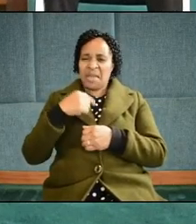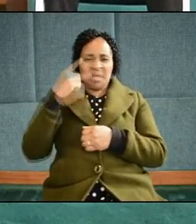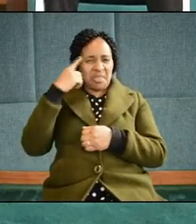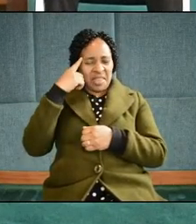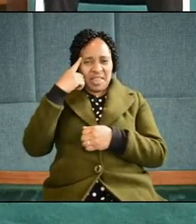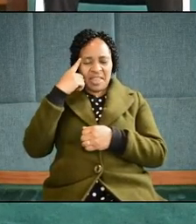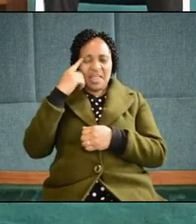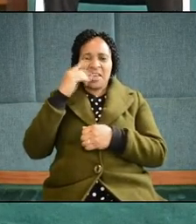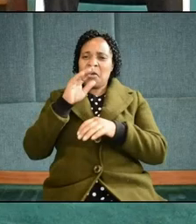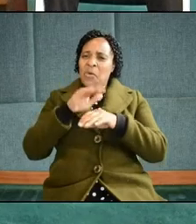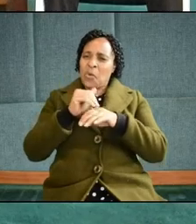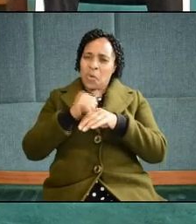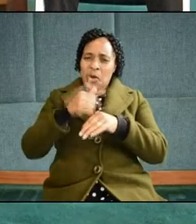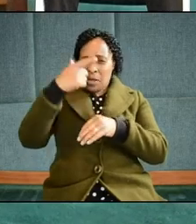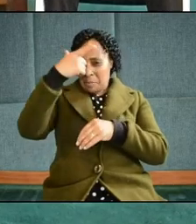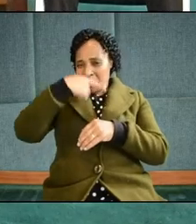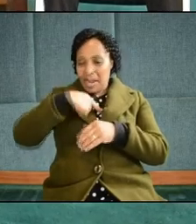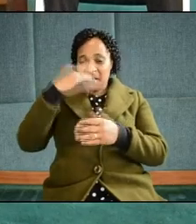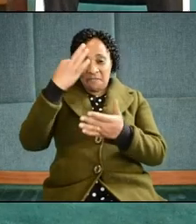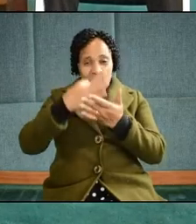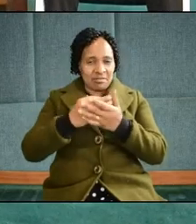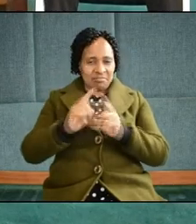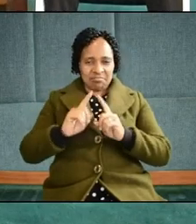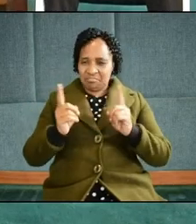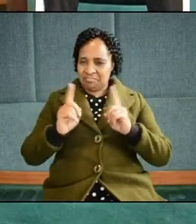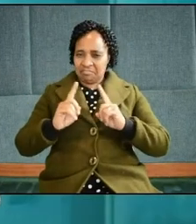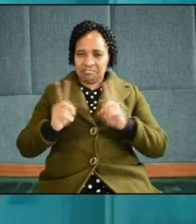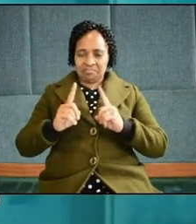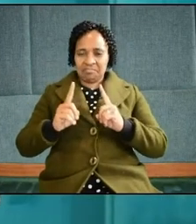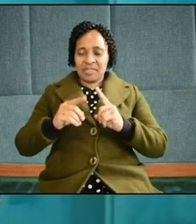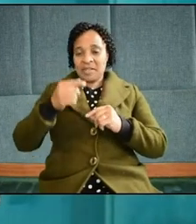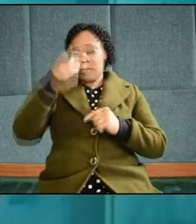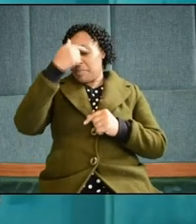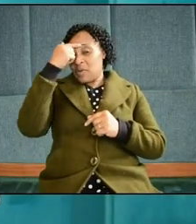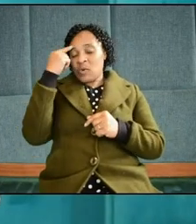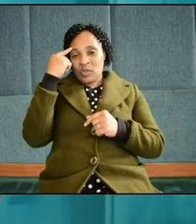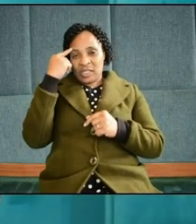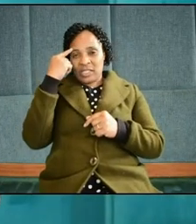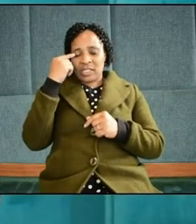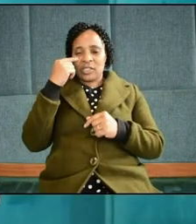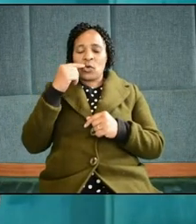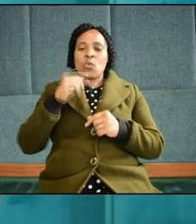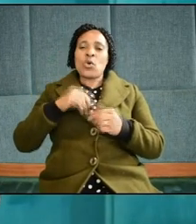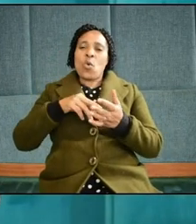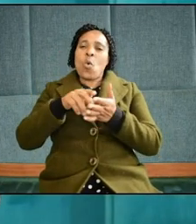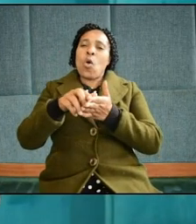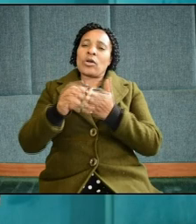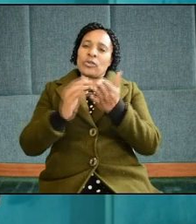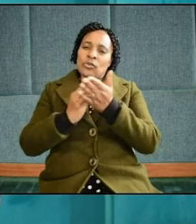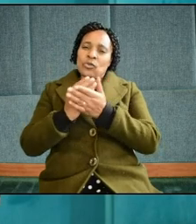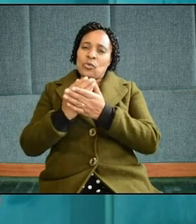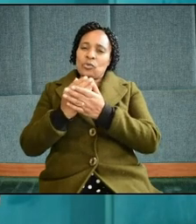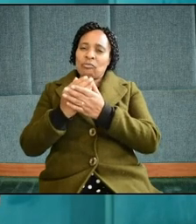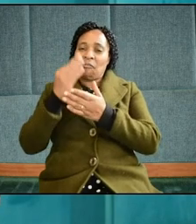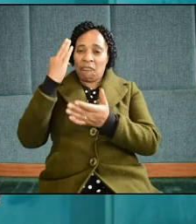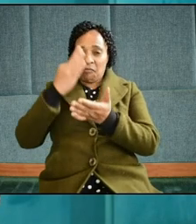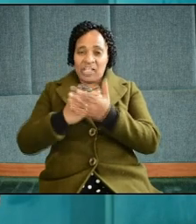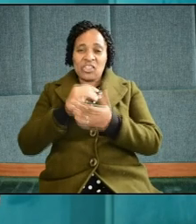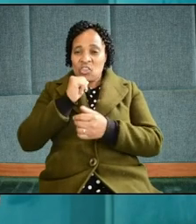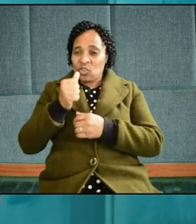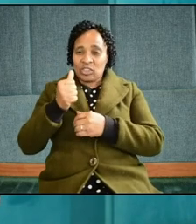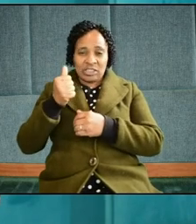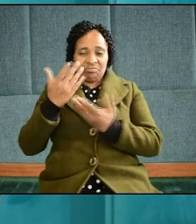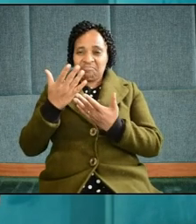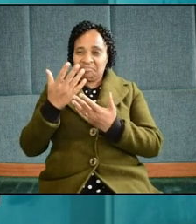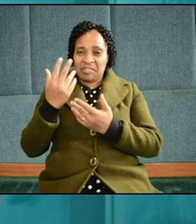I would call it blind faith, because we walk by faith and not by sight. So